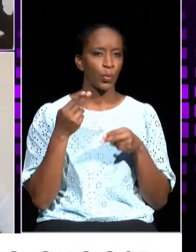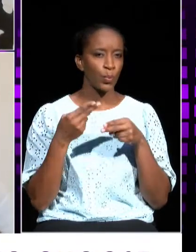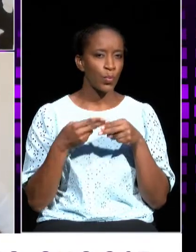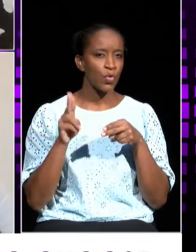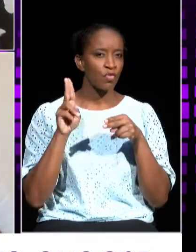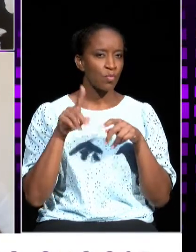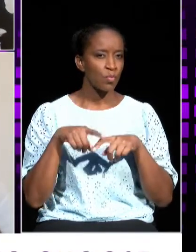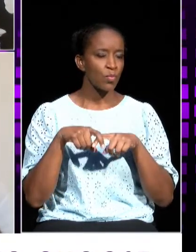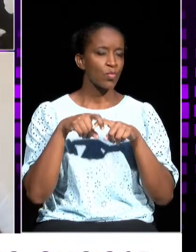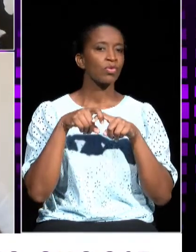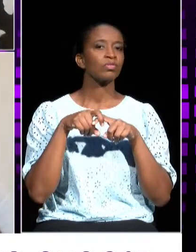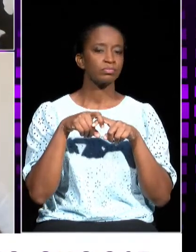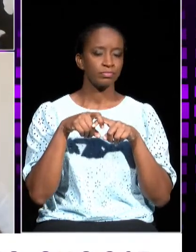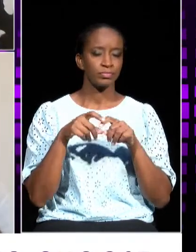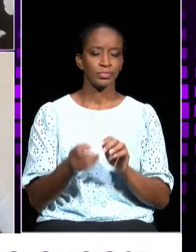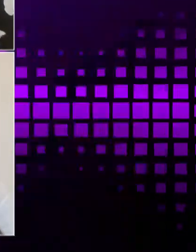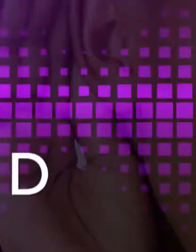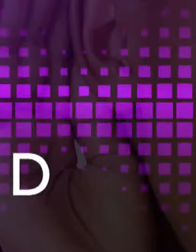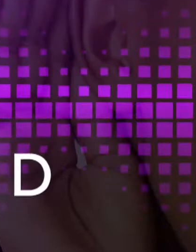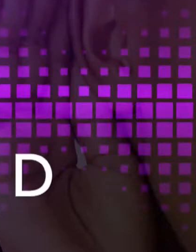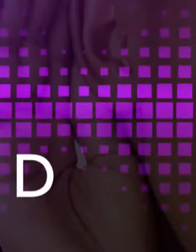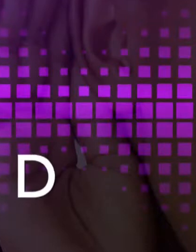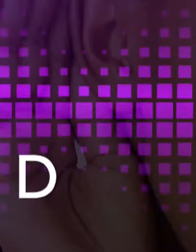and then we'll come back and jump right into it.